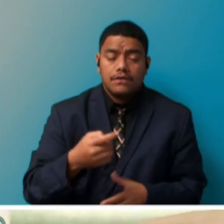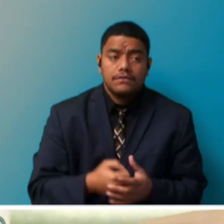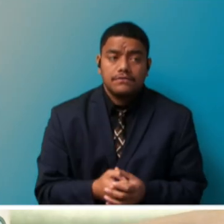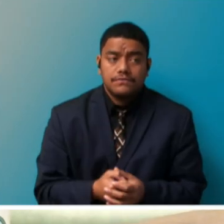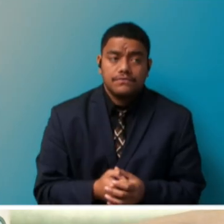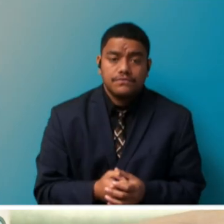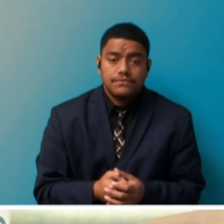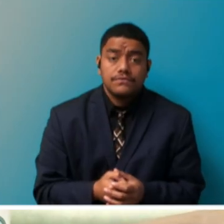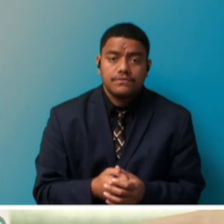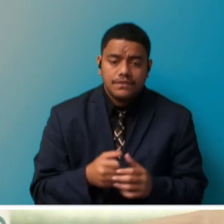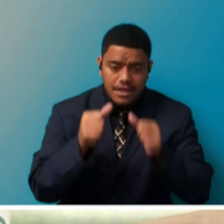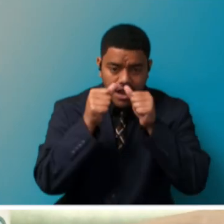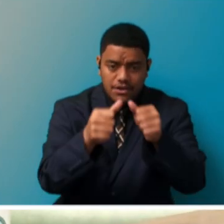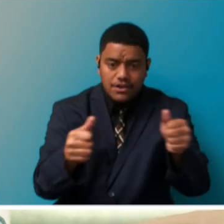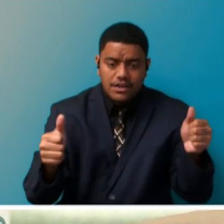commercial-based agriculture, Honourable Speaker.